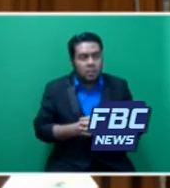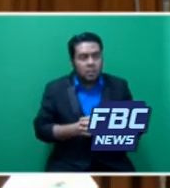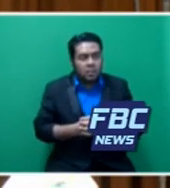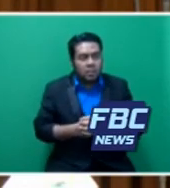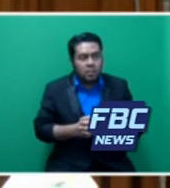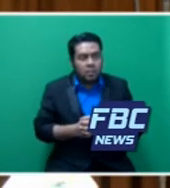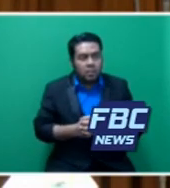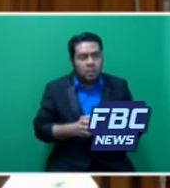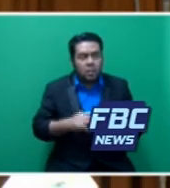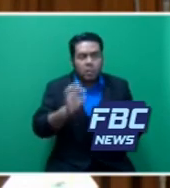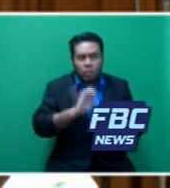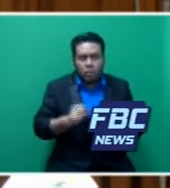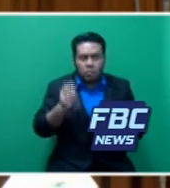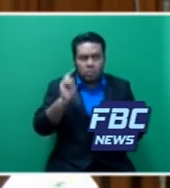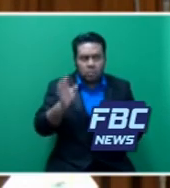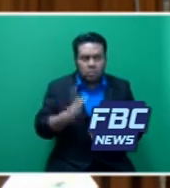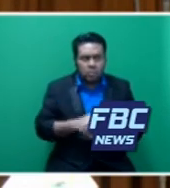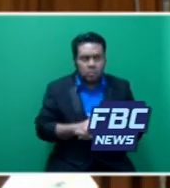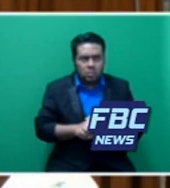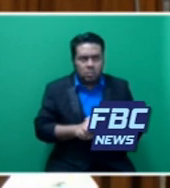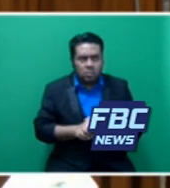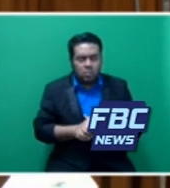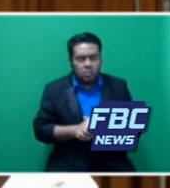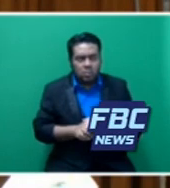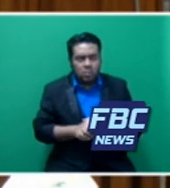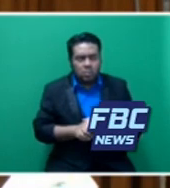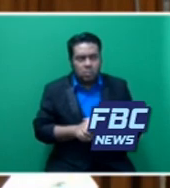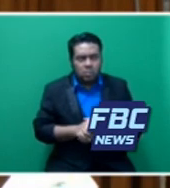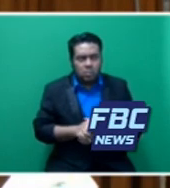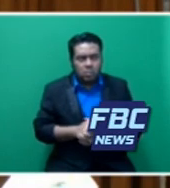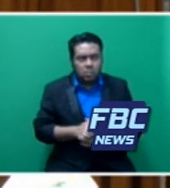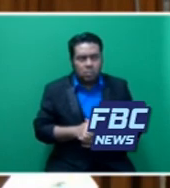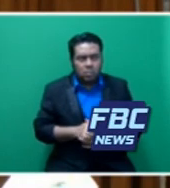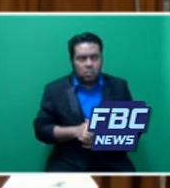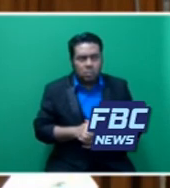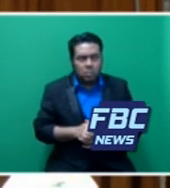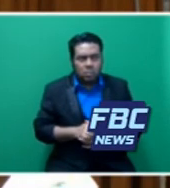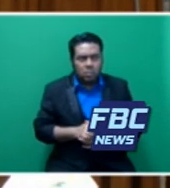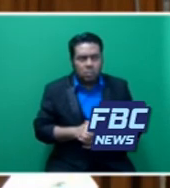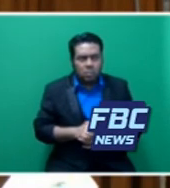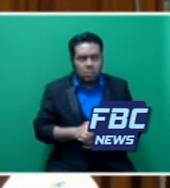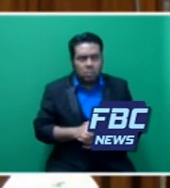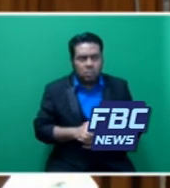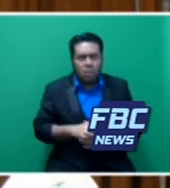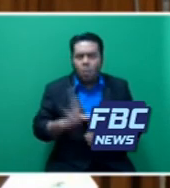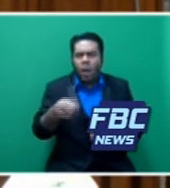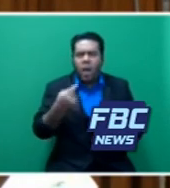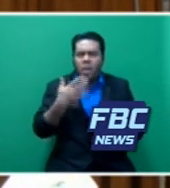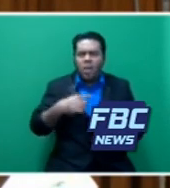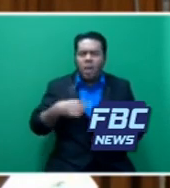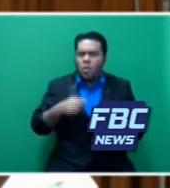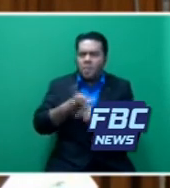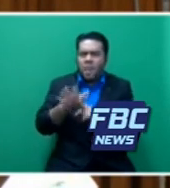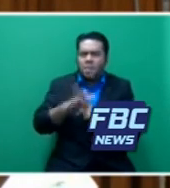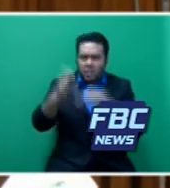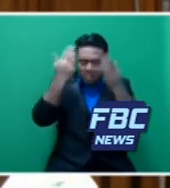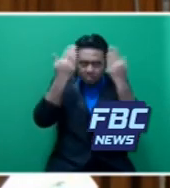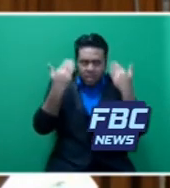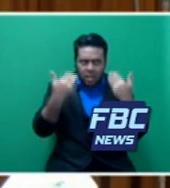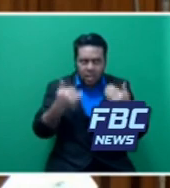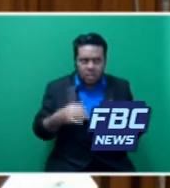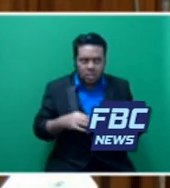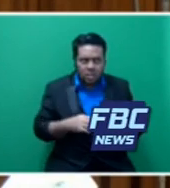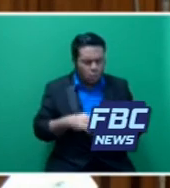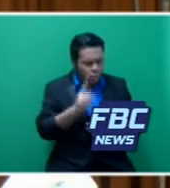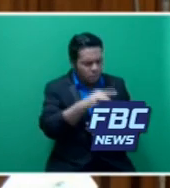the Speaker of that. What do you mean it's maybe you, Mr. Speaker? What do you say? Why are you blaming the Speaker? It's got nothing to